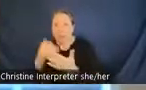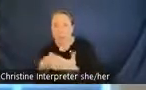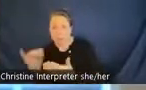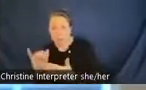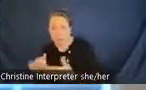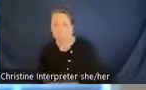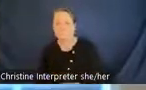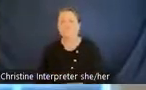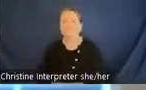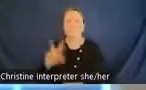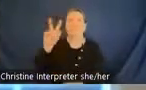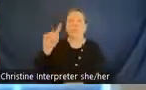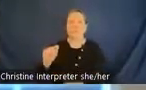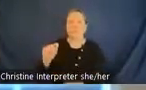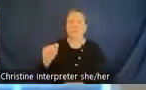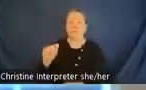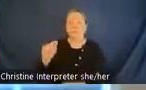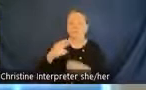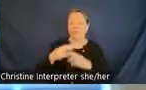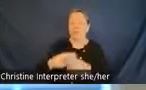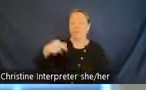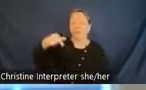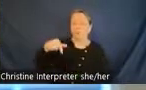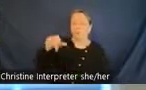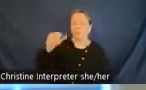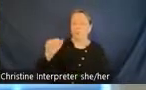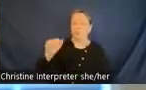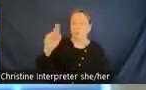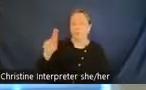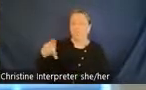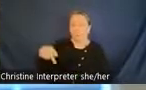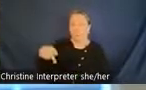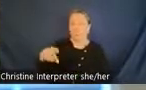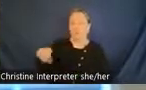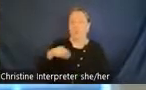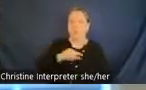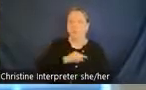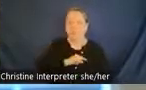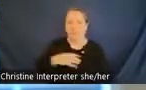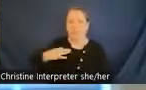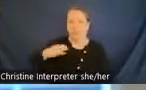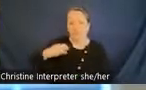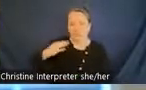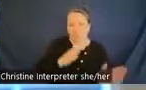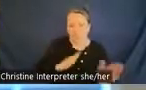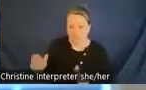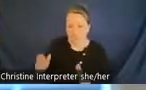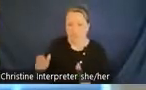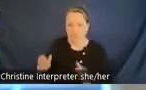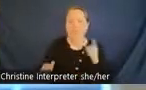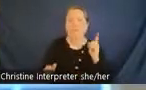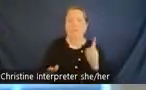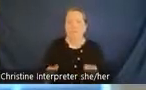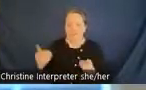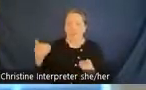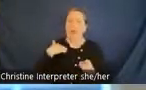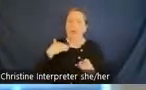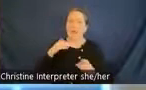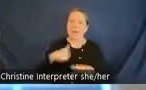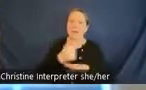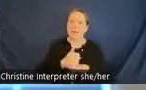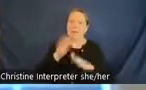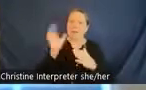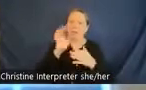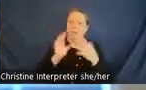Allocation Plan, or the QAP, sets forth the process and criteria under which housing developments are selected to